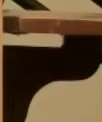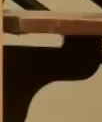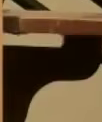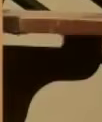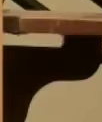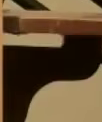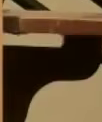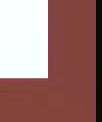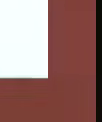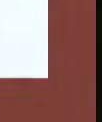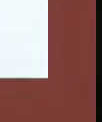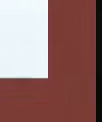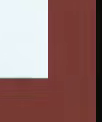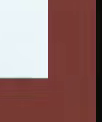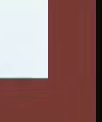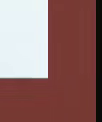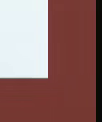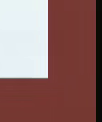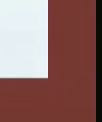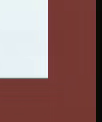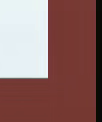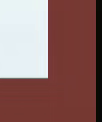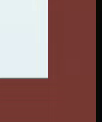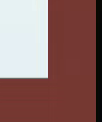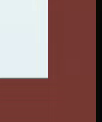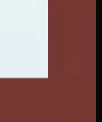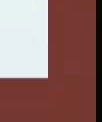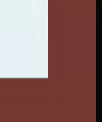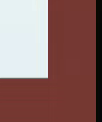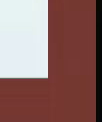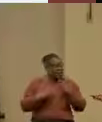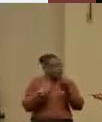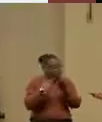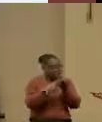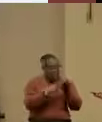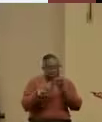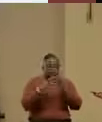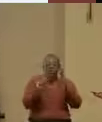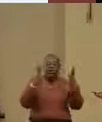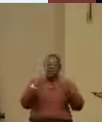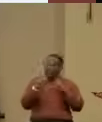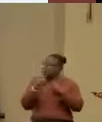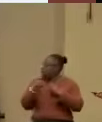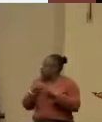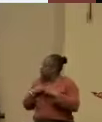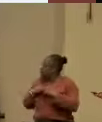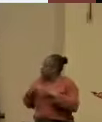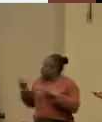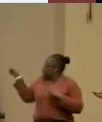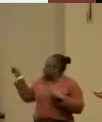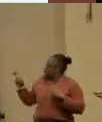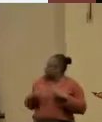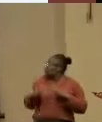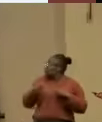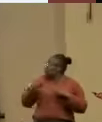Okay, so this is a good question. I'm glad you also caught this. And I do have this discussion with people who are on either. So anifrolumab